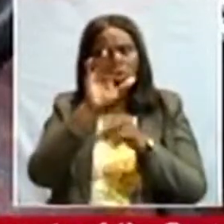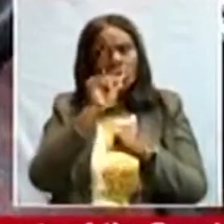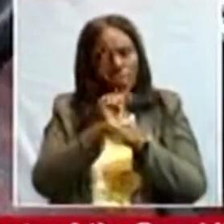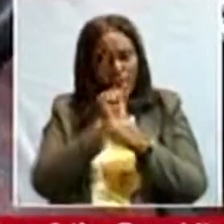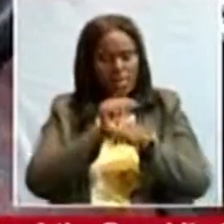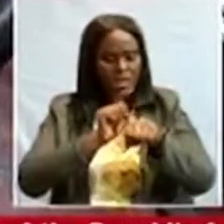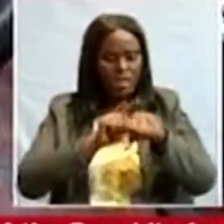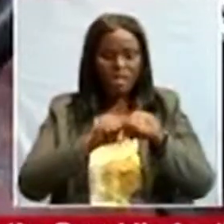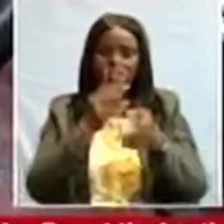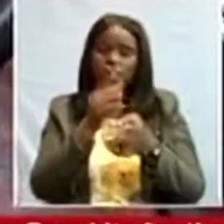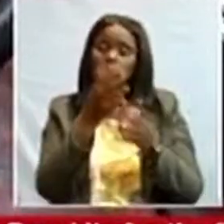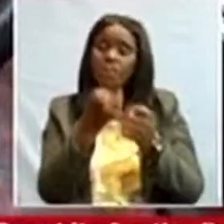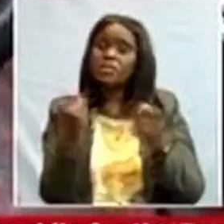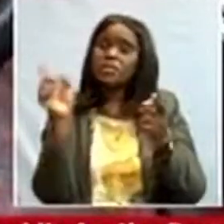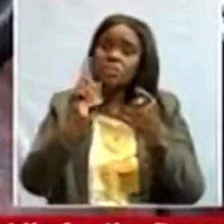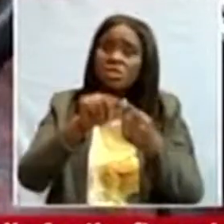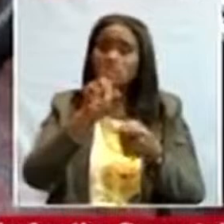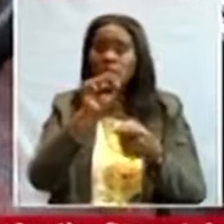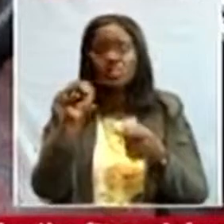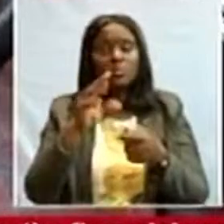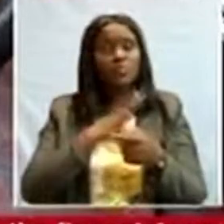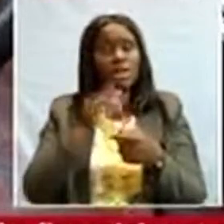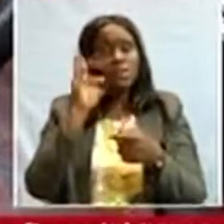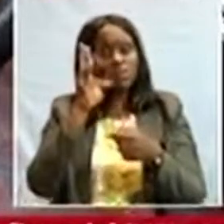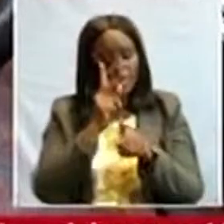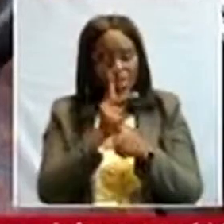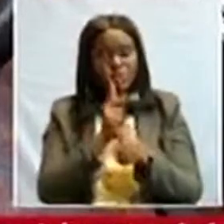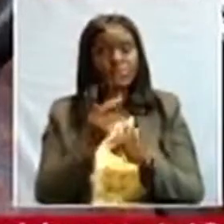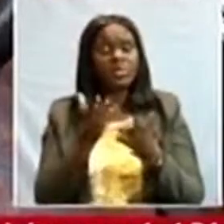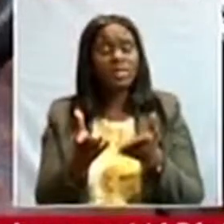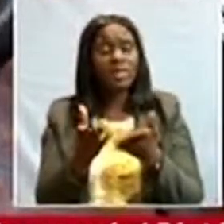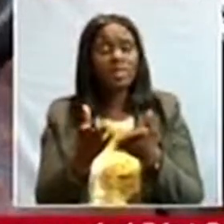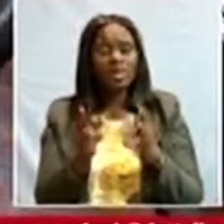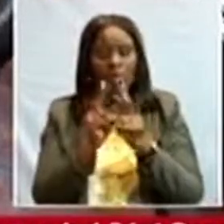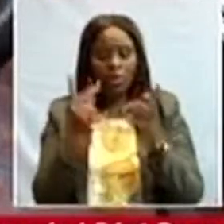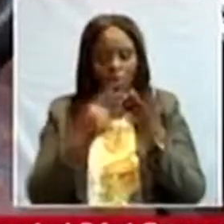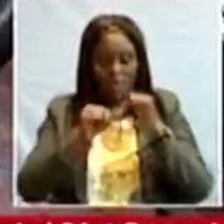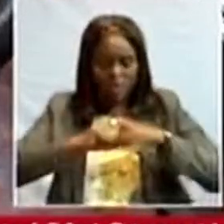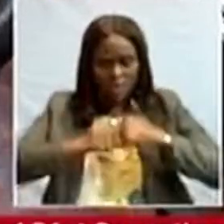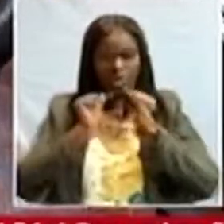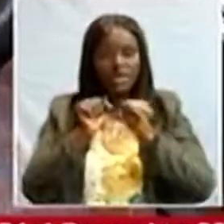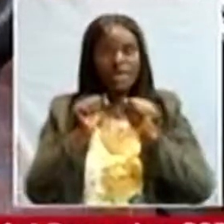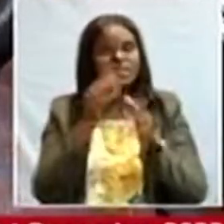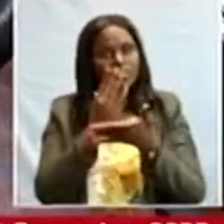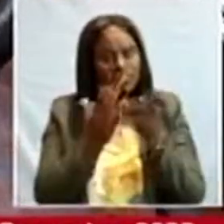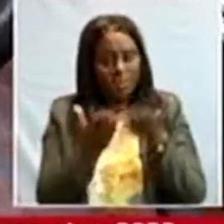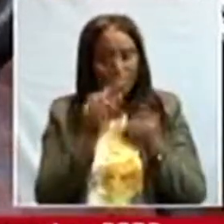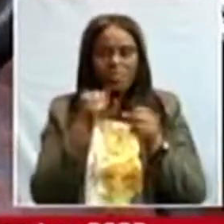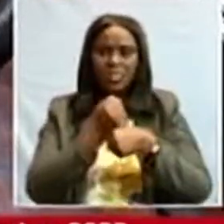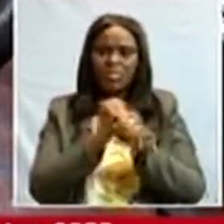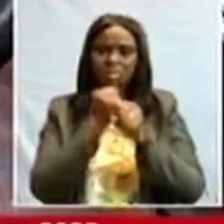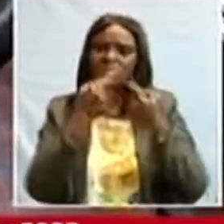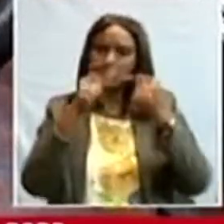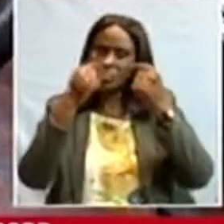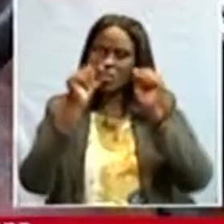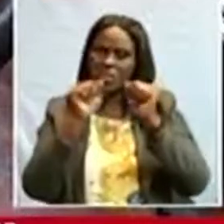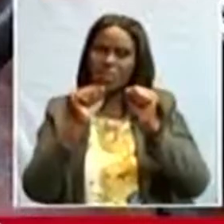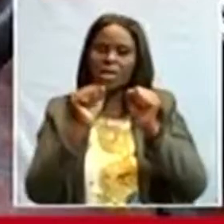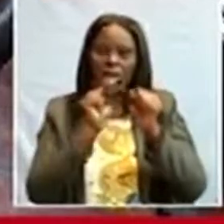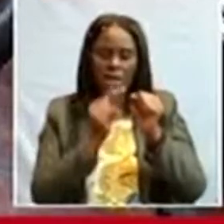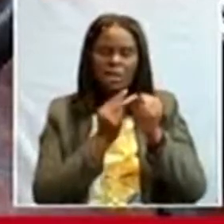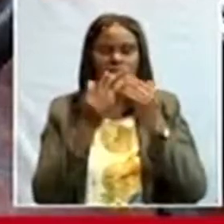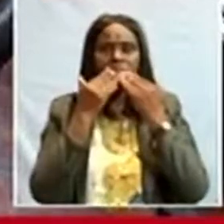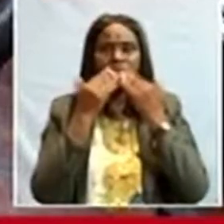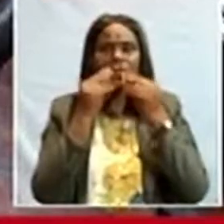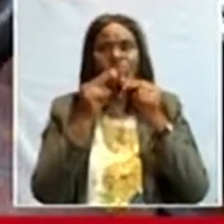time. Unless you want us to go up to 22 is fine. We'll keep you here so that we can make some progress. So we do thank